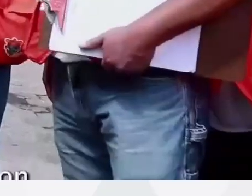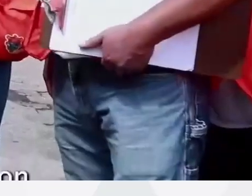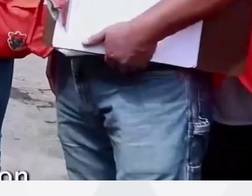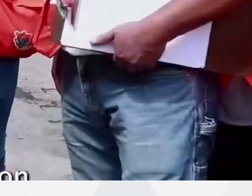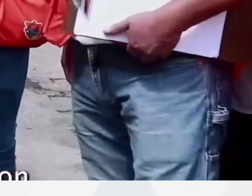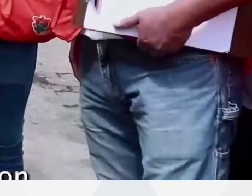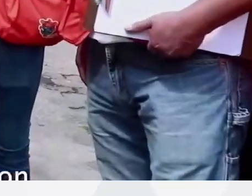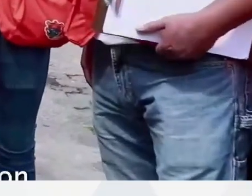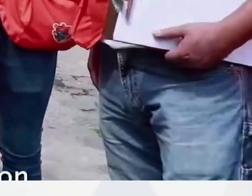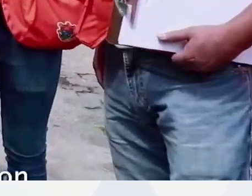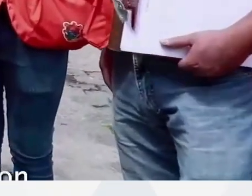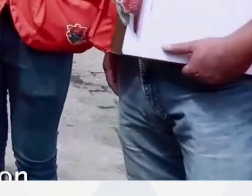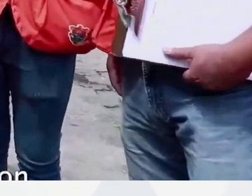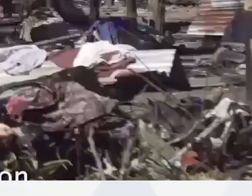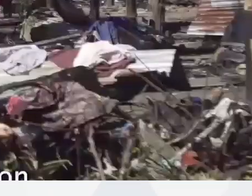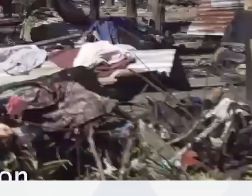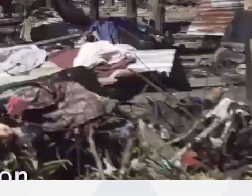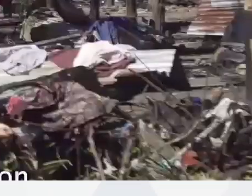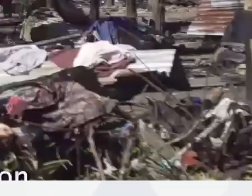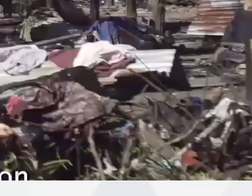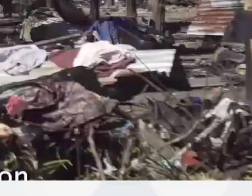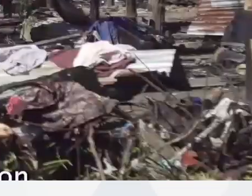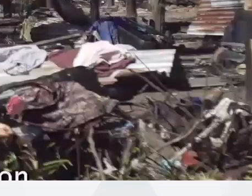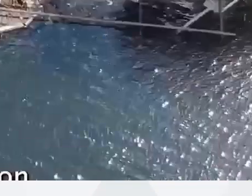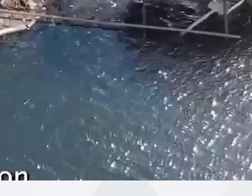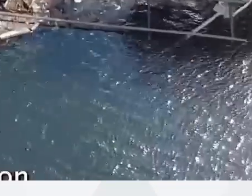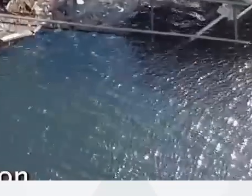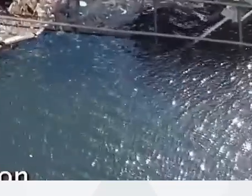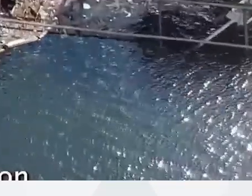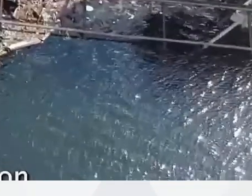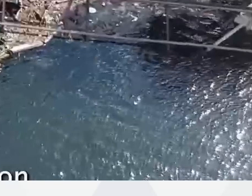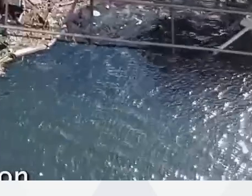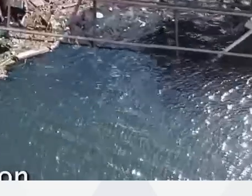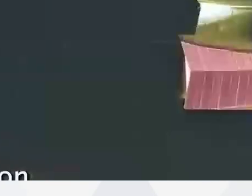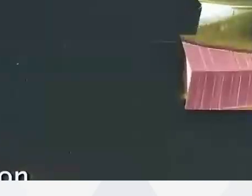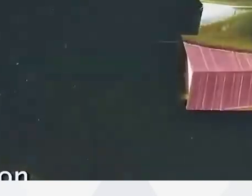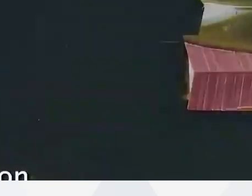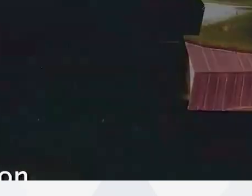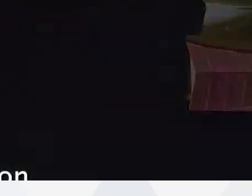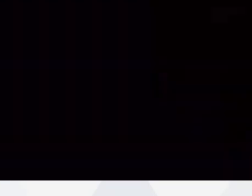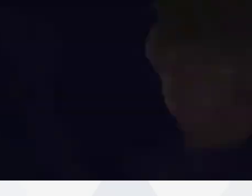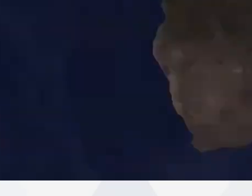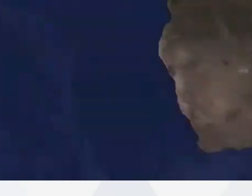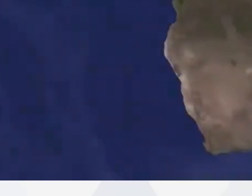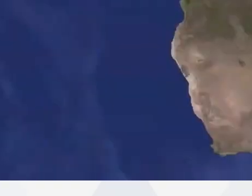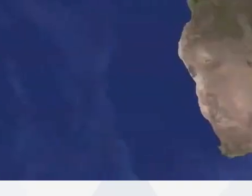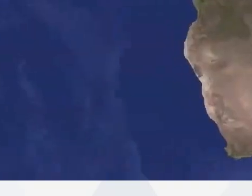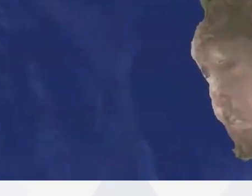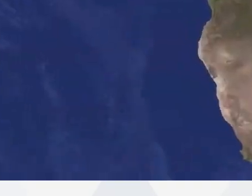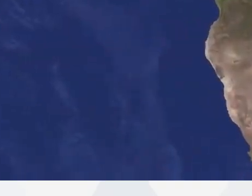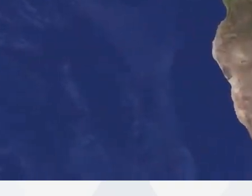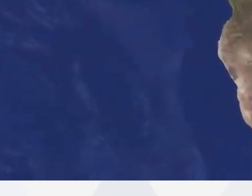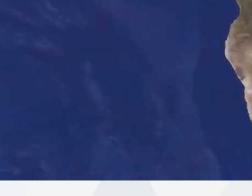vidas y bienes, por tanto, son una contribución importante para reducir las pérdidas y los daños.